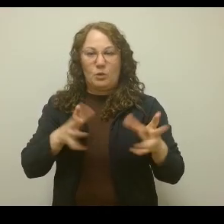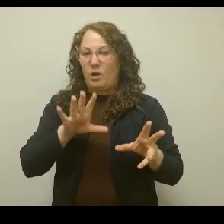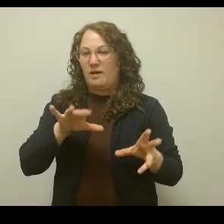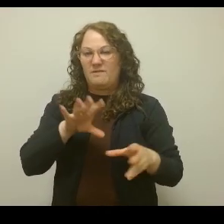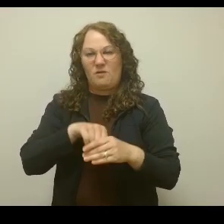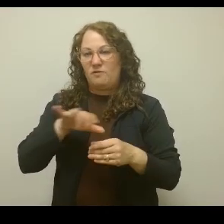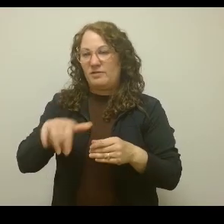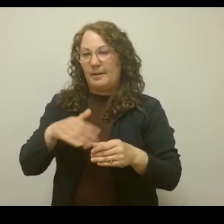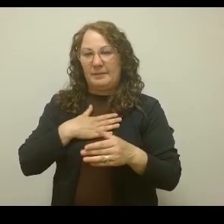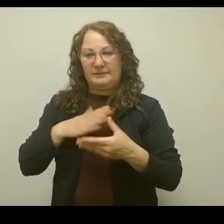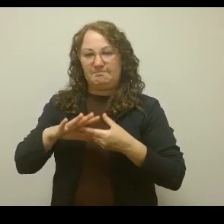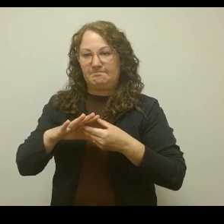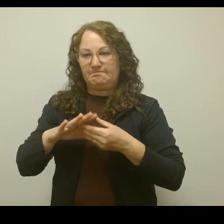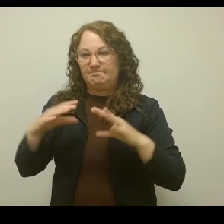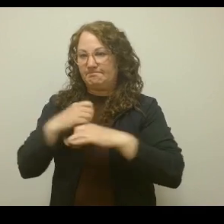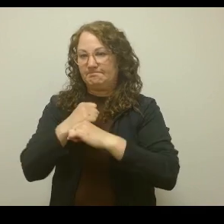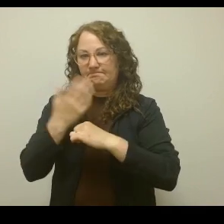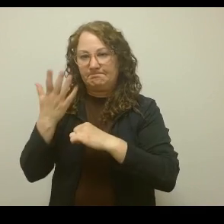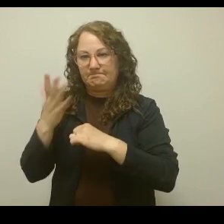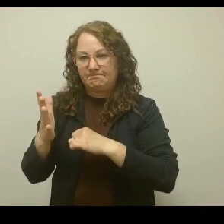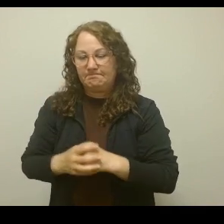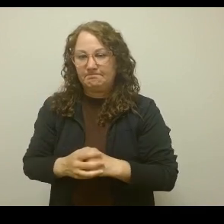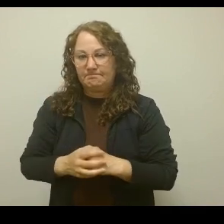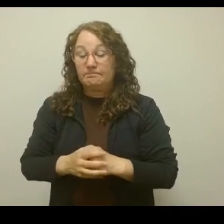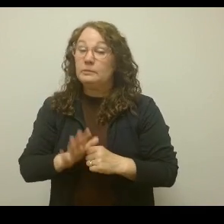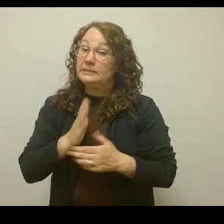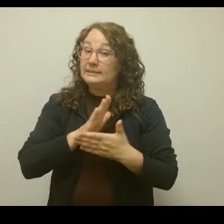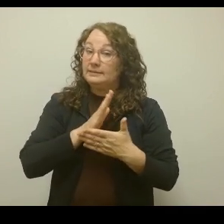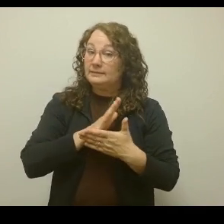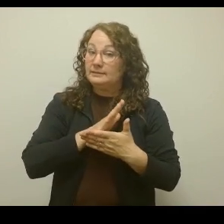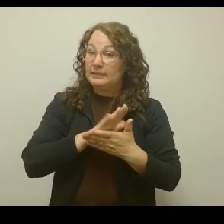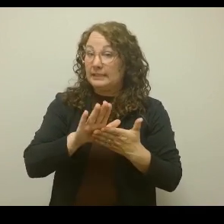in my summary. That is nice to know